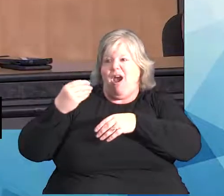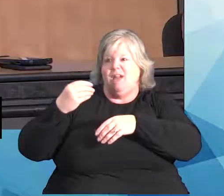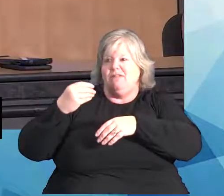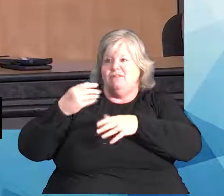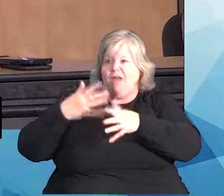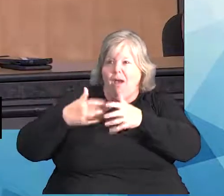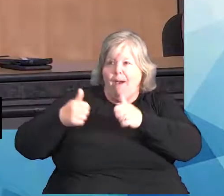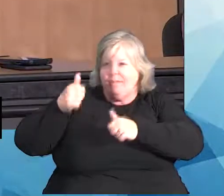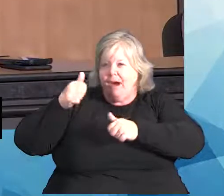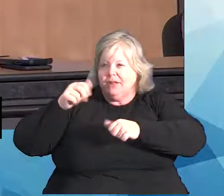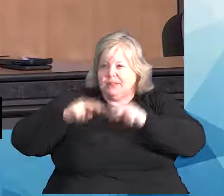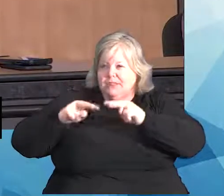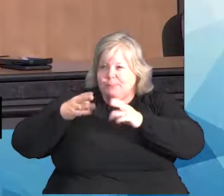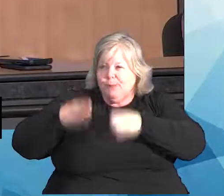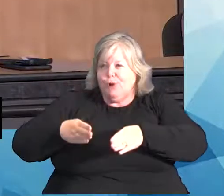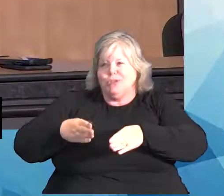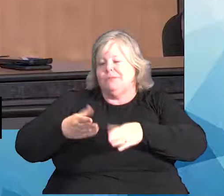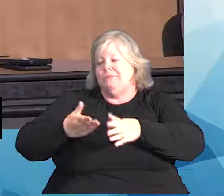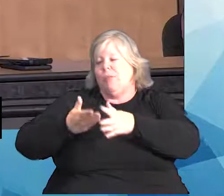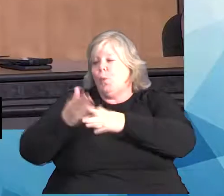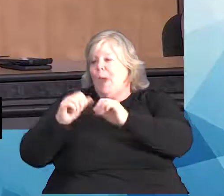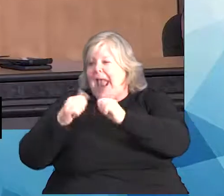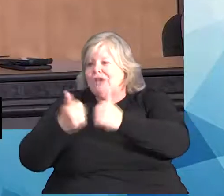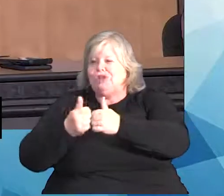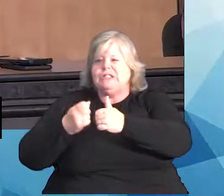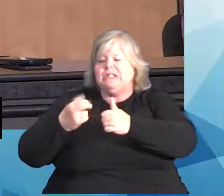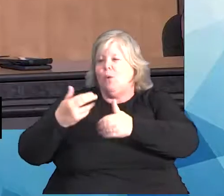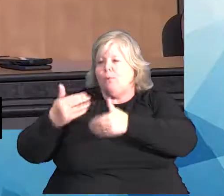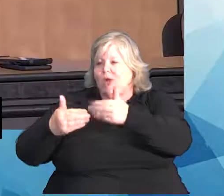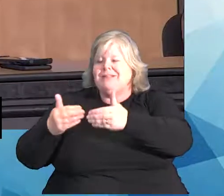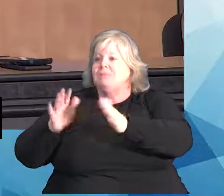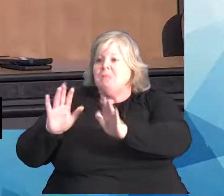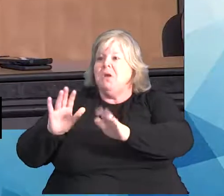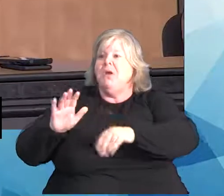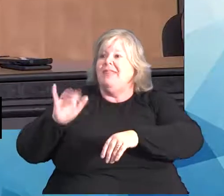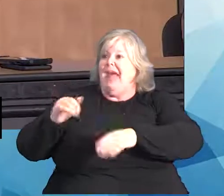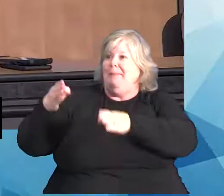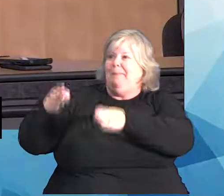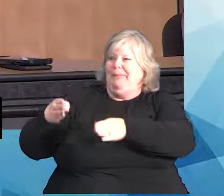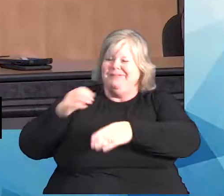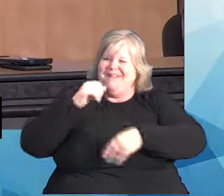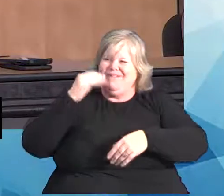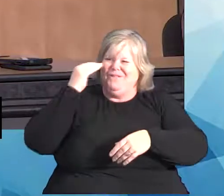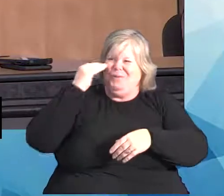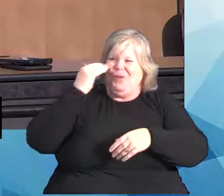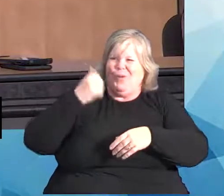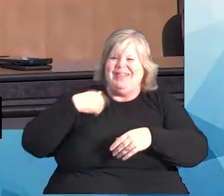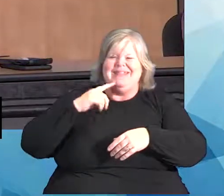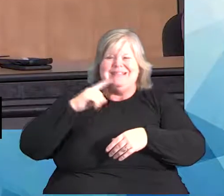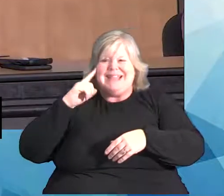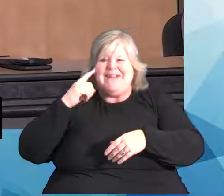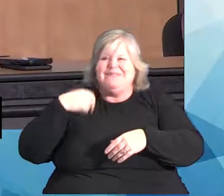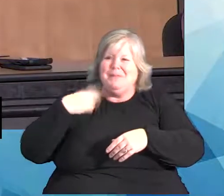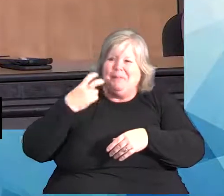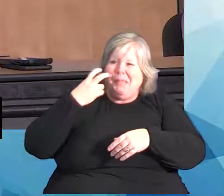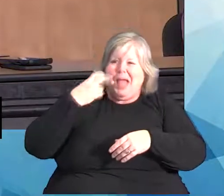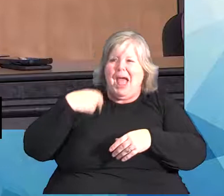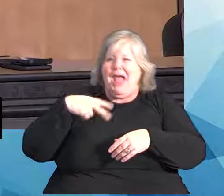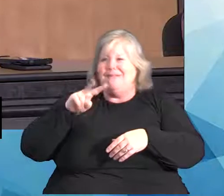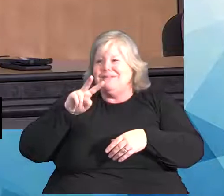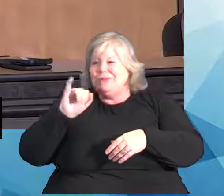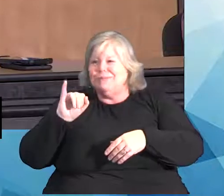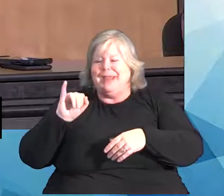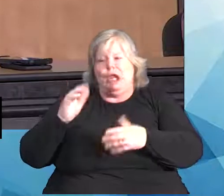through the procurement process, however the case may be, that person will likely not be familiar with deaf, blind, visually